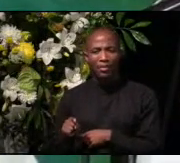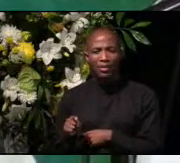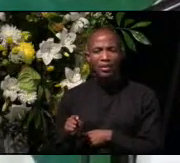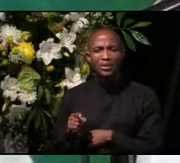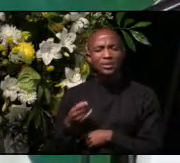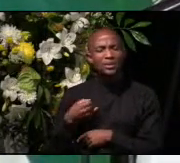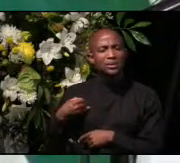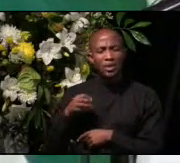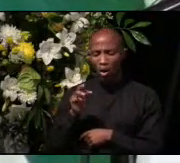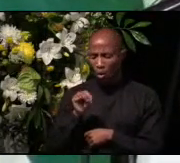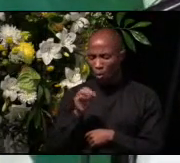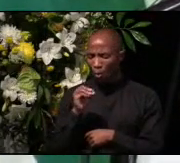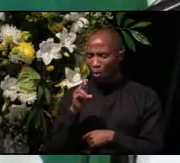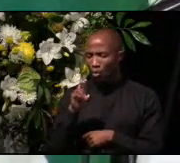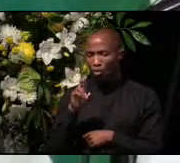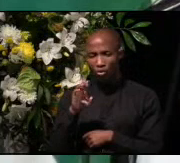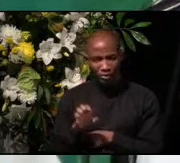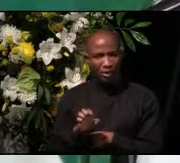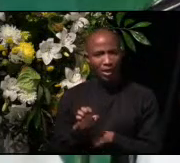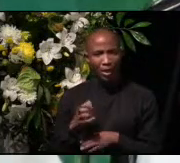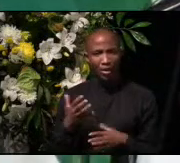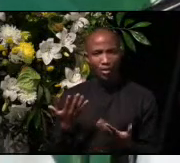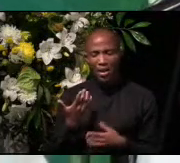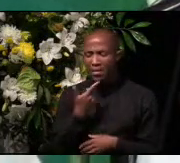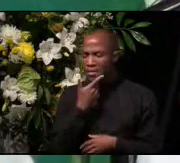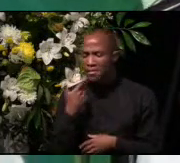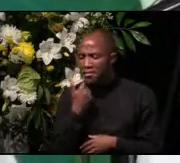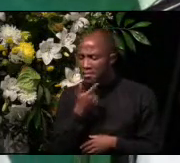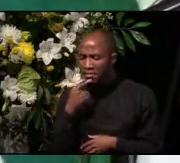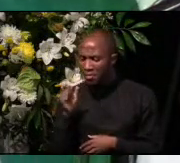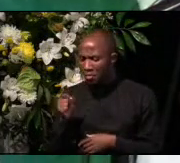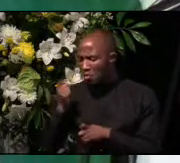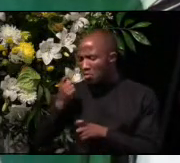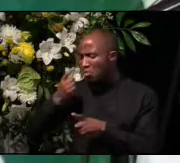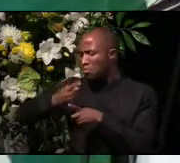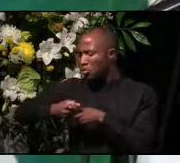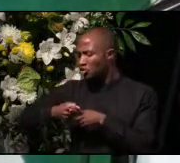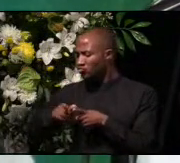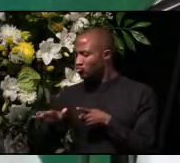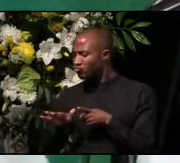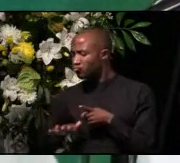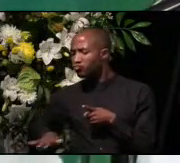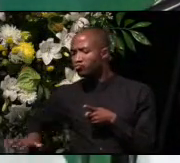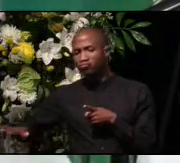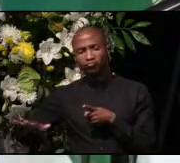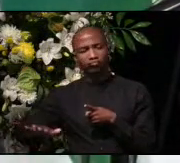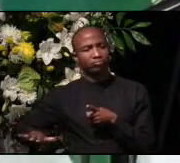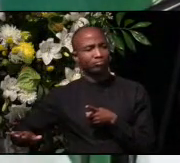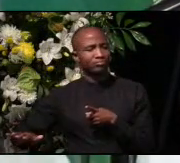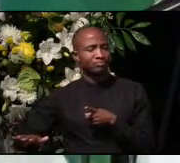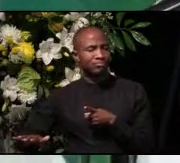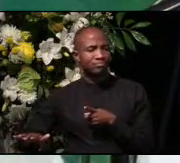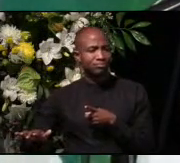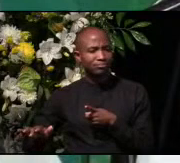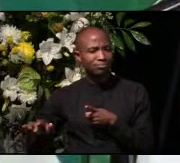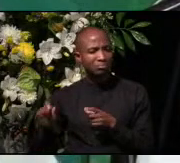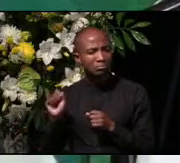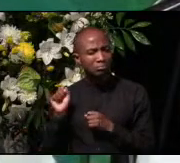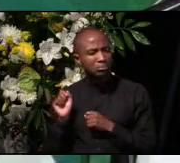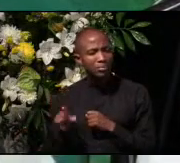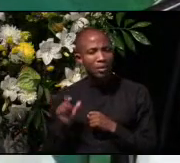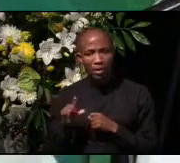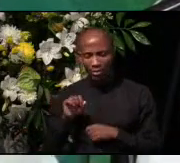from a village near potchefstroom she was there and she was in detention with